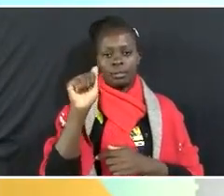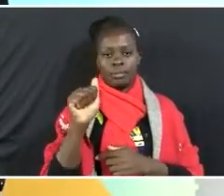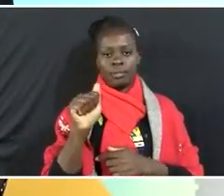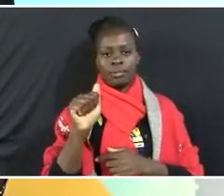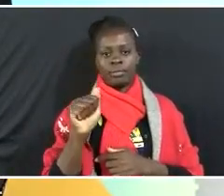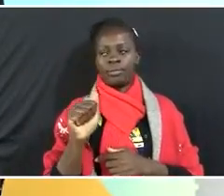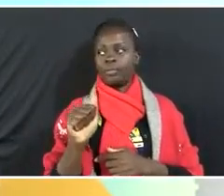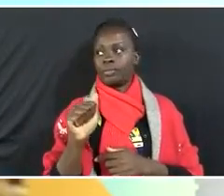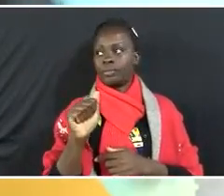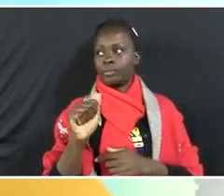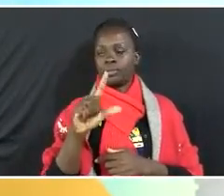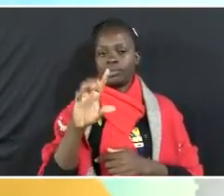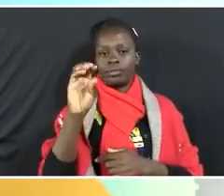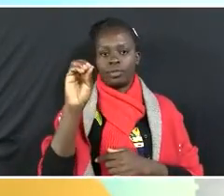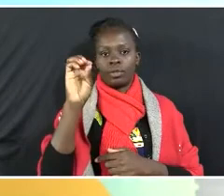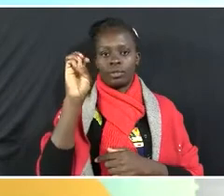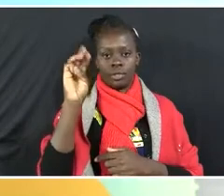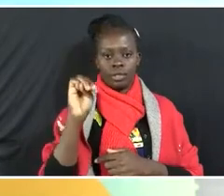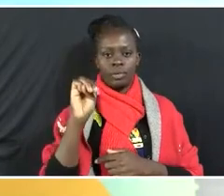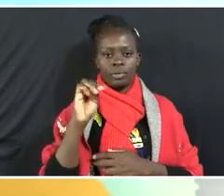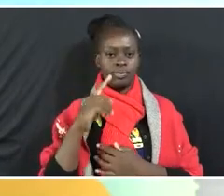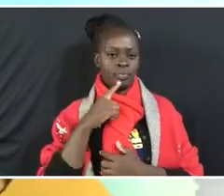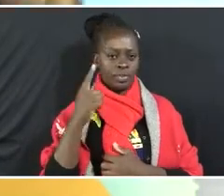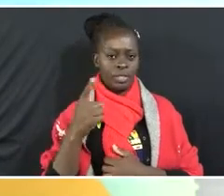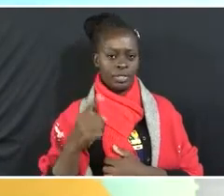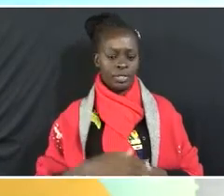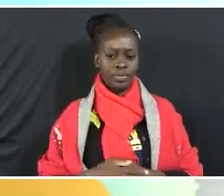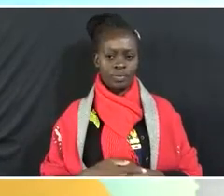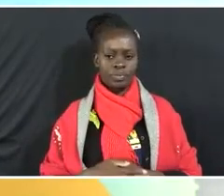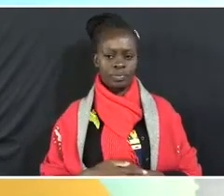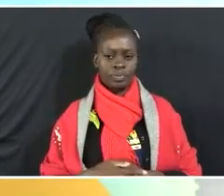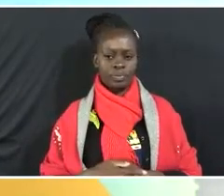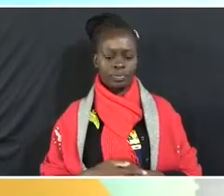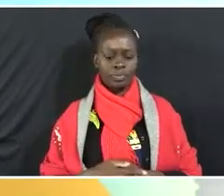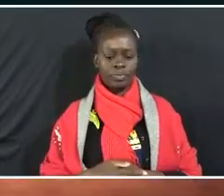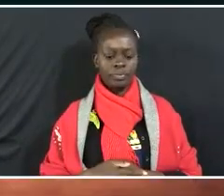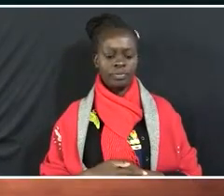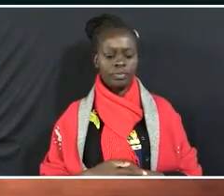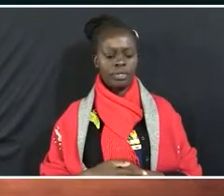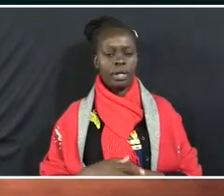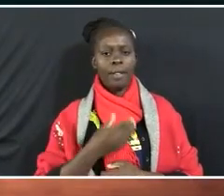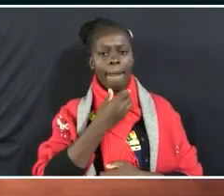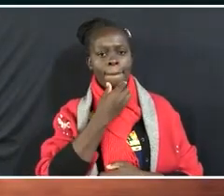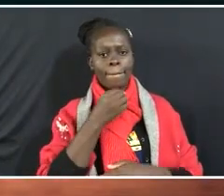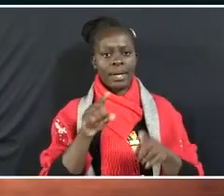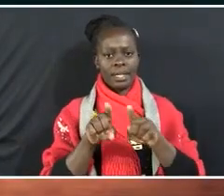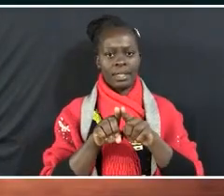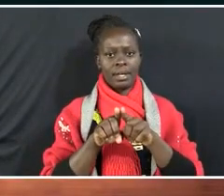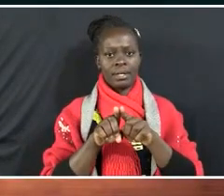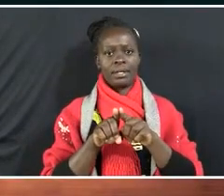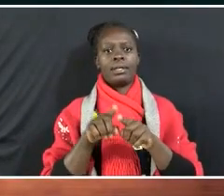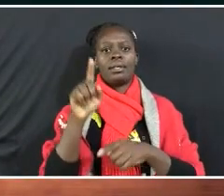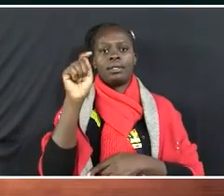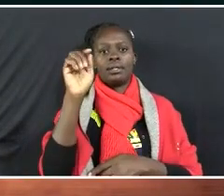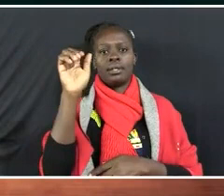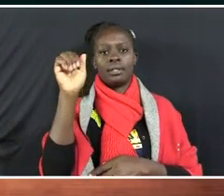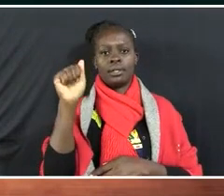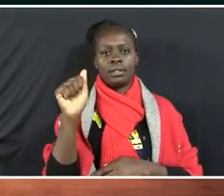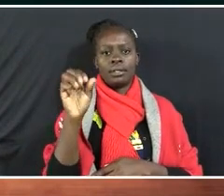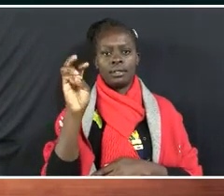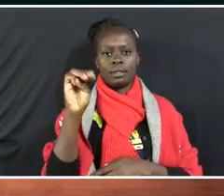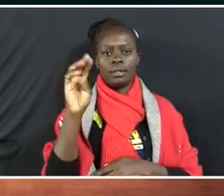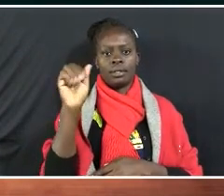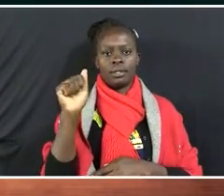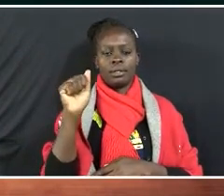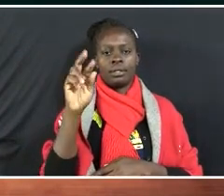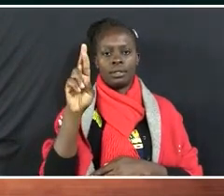Samuel 13:20, and Absalom, the brother of Tamar, said unto Tamar, has Amnon, my